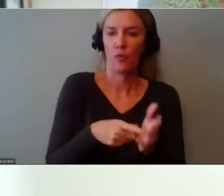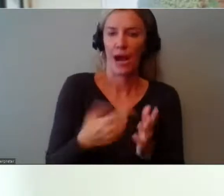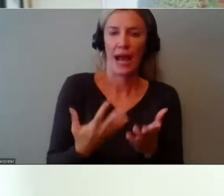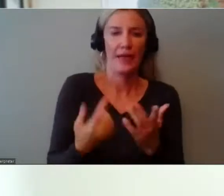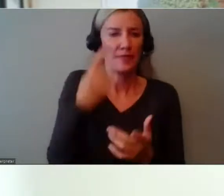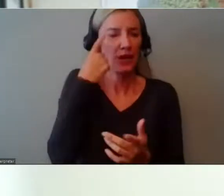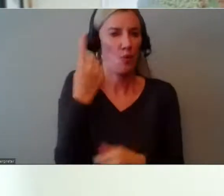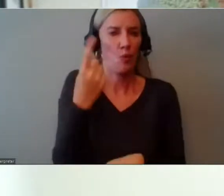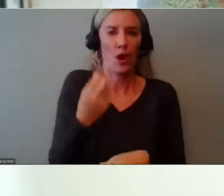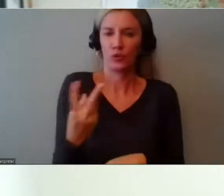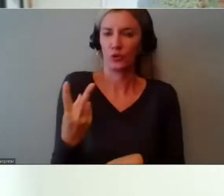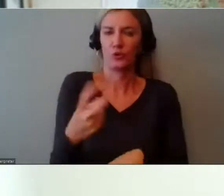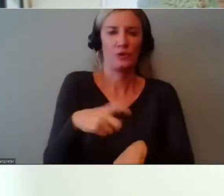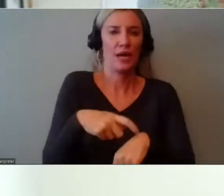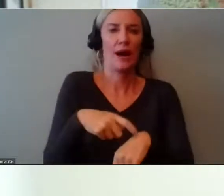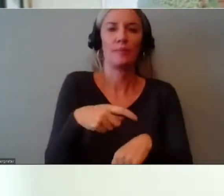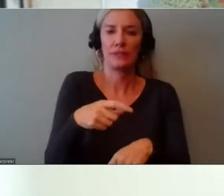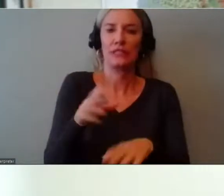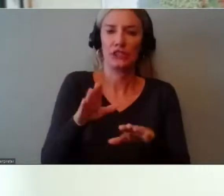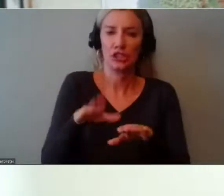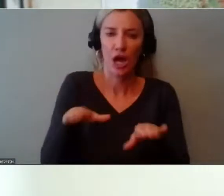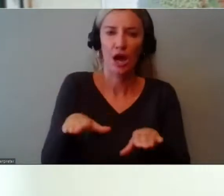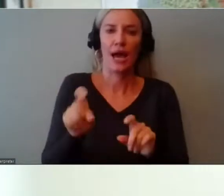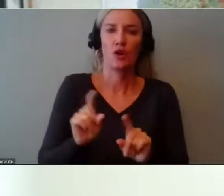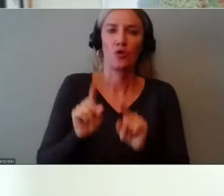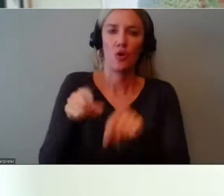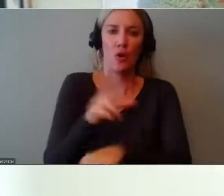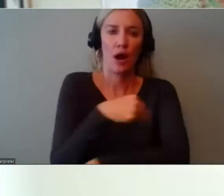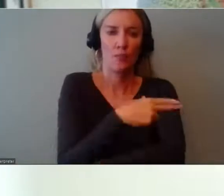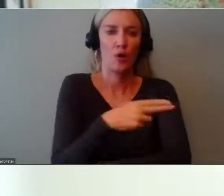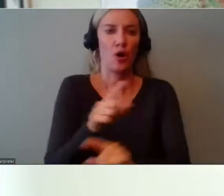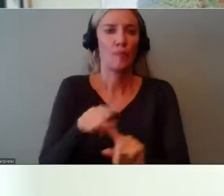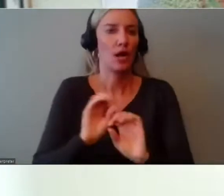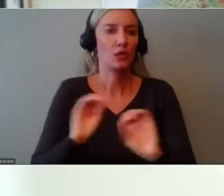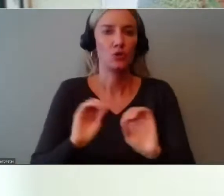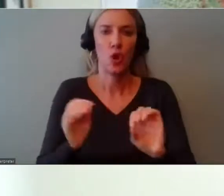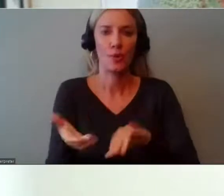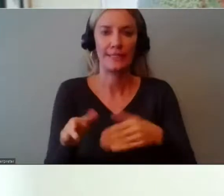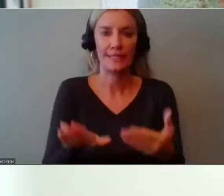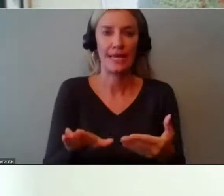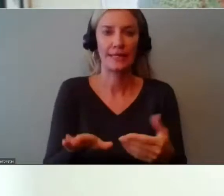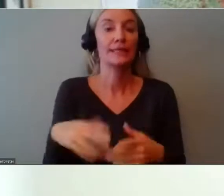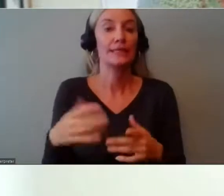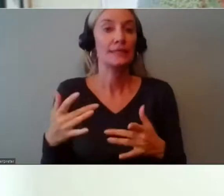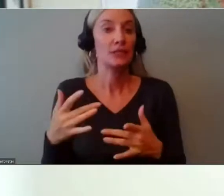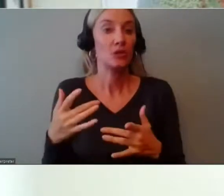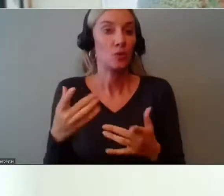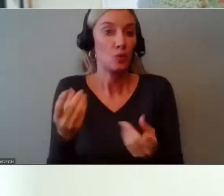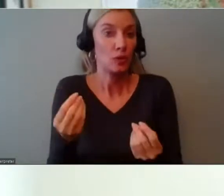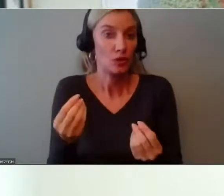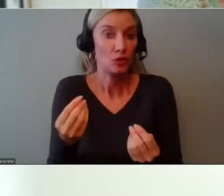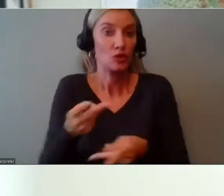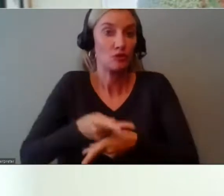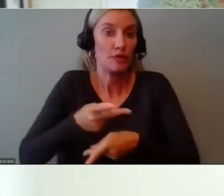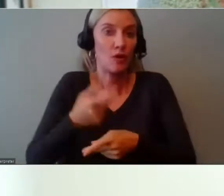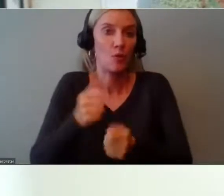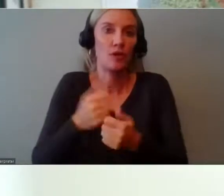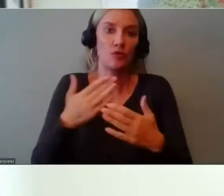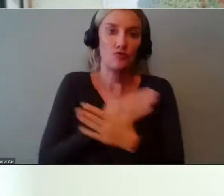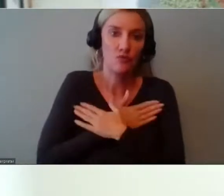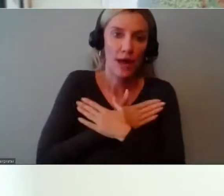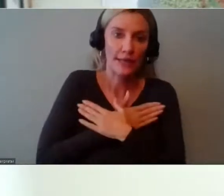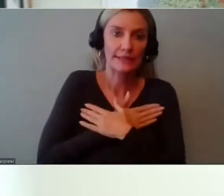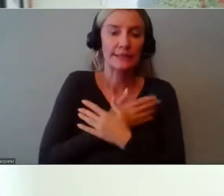hospitalizations, no deaths, and they're usually treated with rest and some Tylenol or